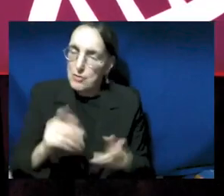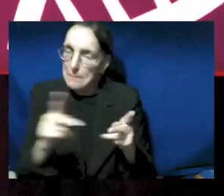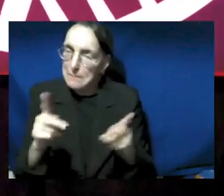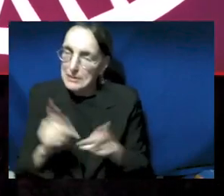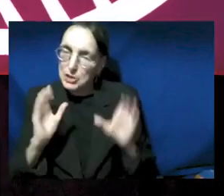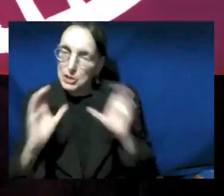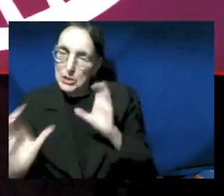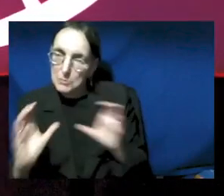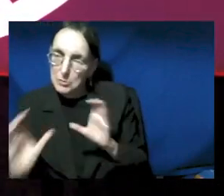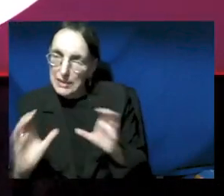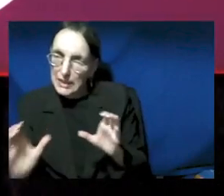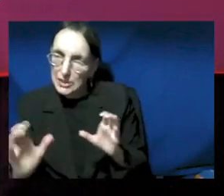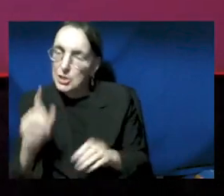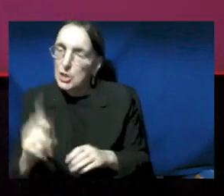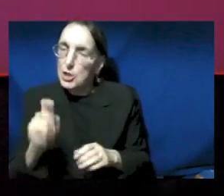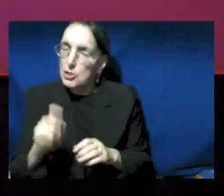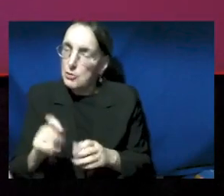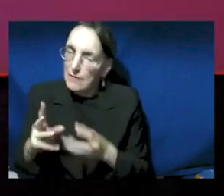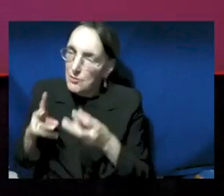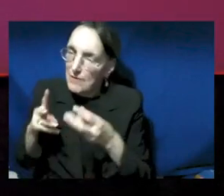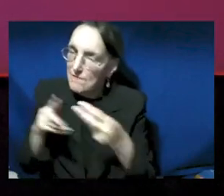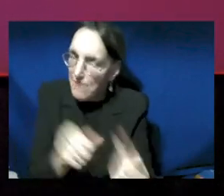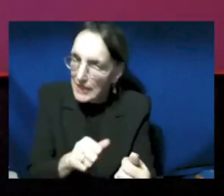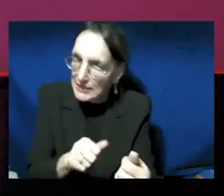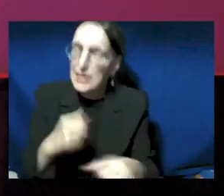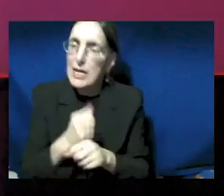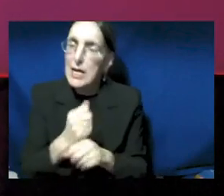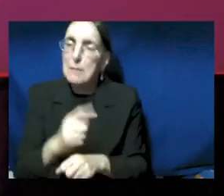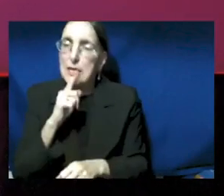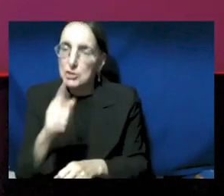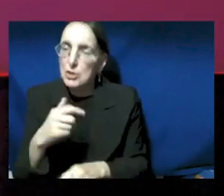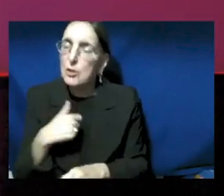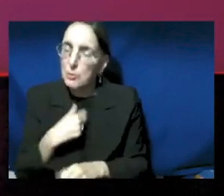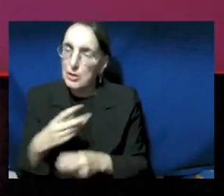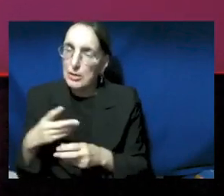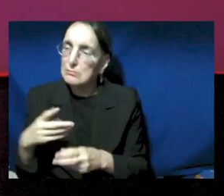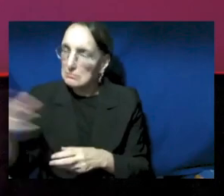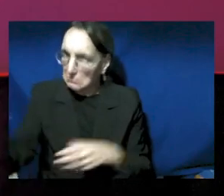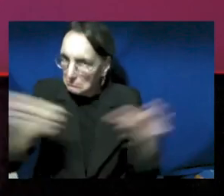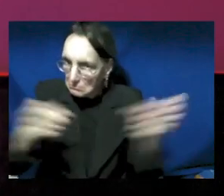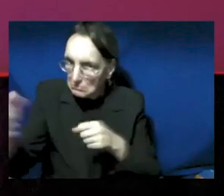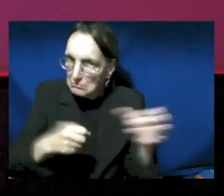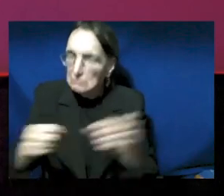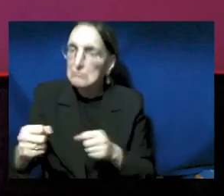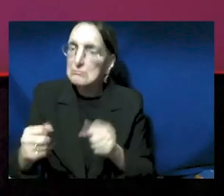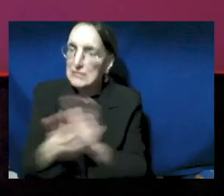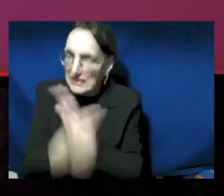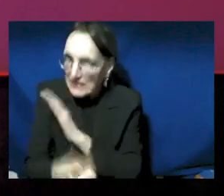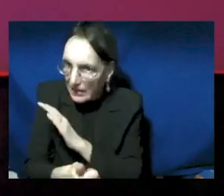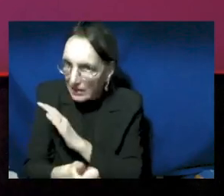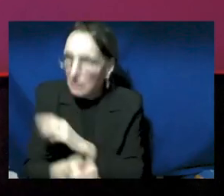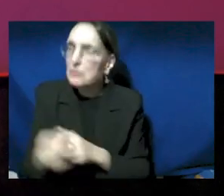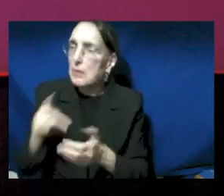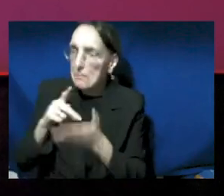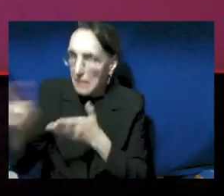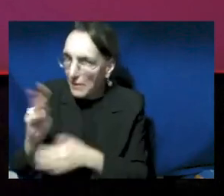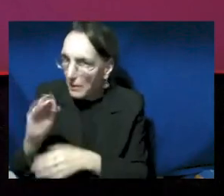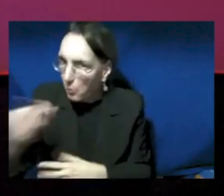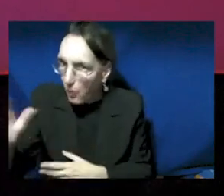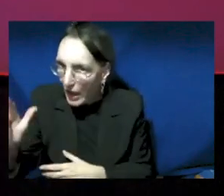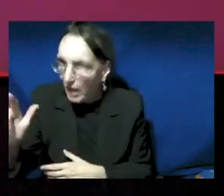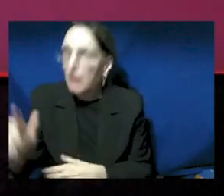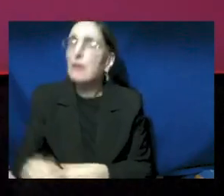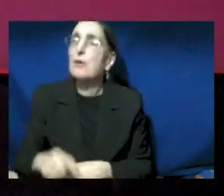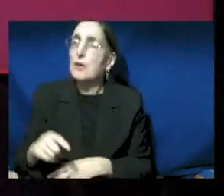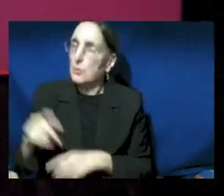That we have to invest and make sure that we're investing in talent within our organization, that we're paying them well, that we're getting